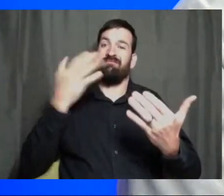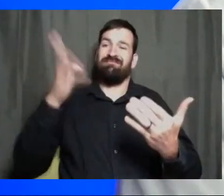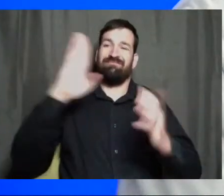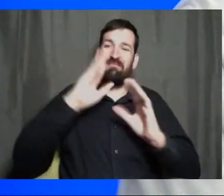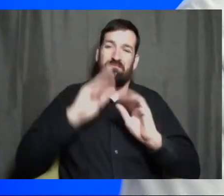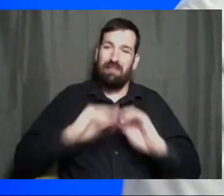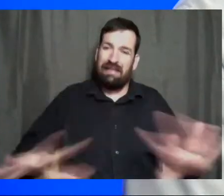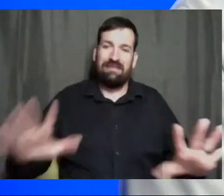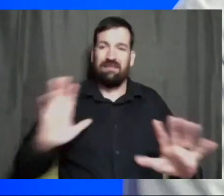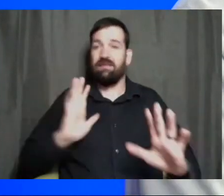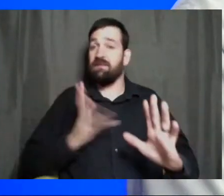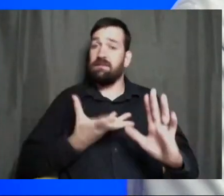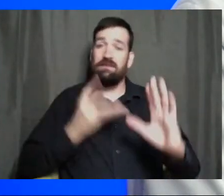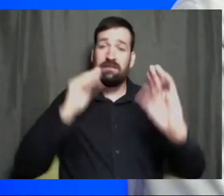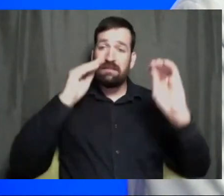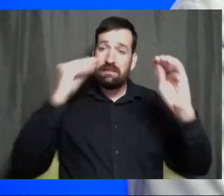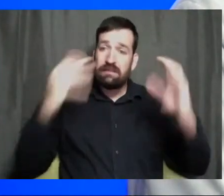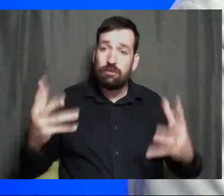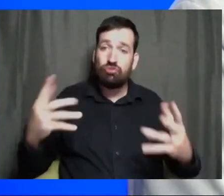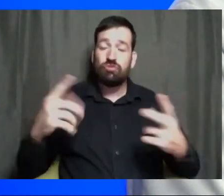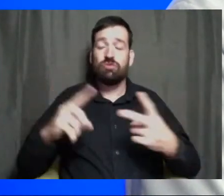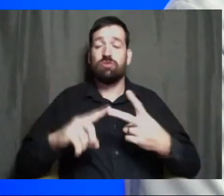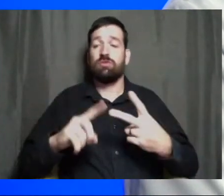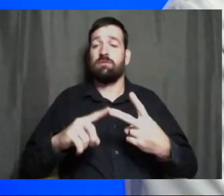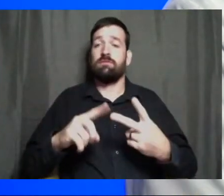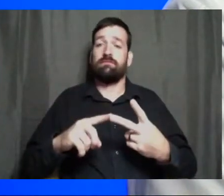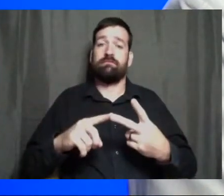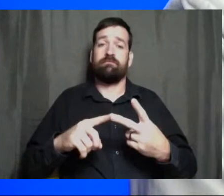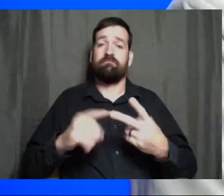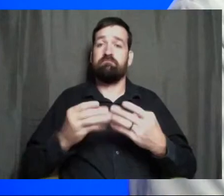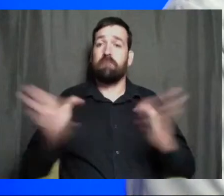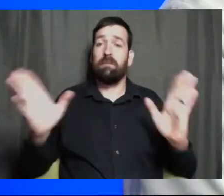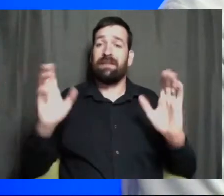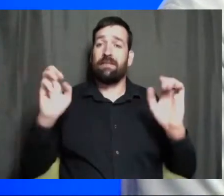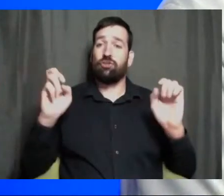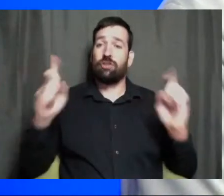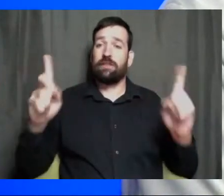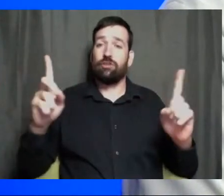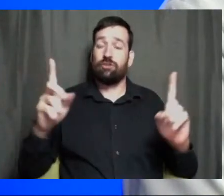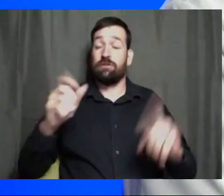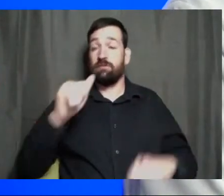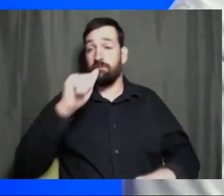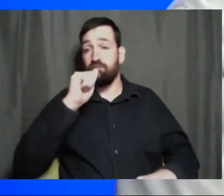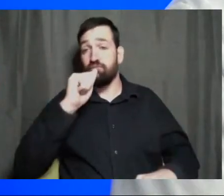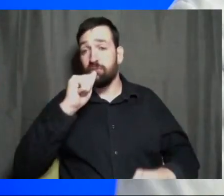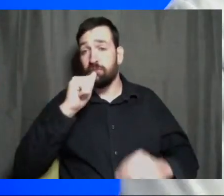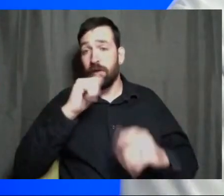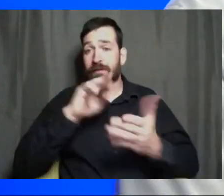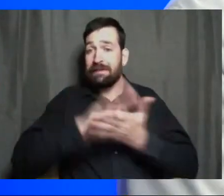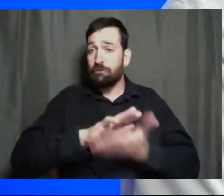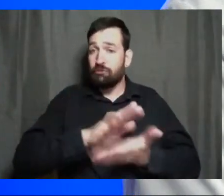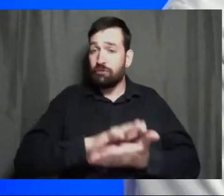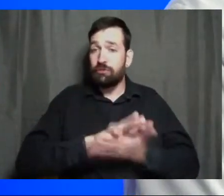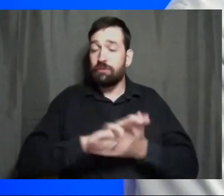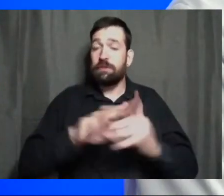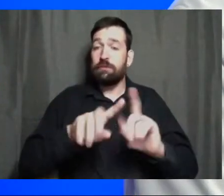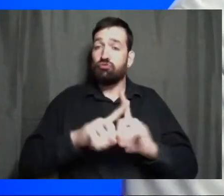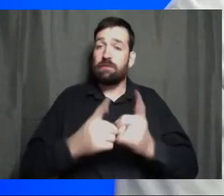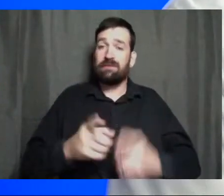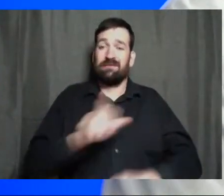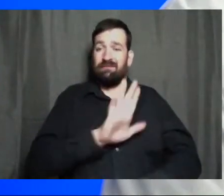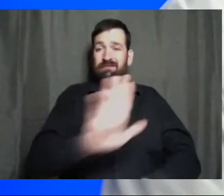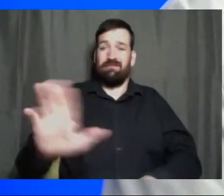our public education and private school districts, staff,